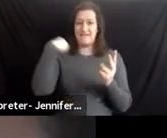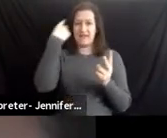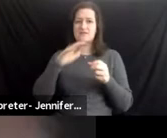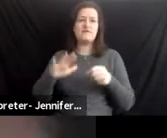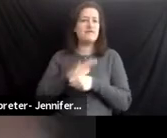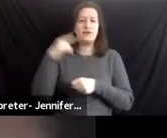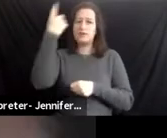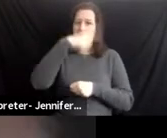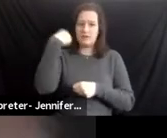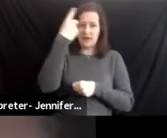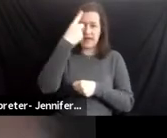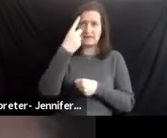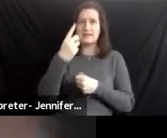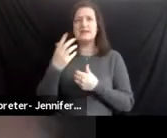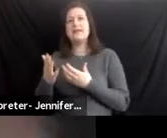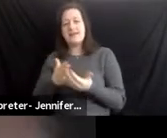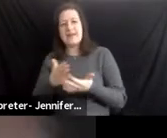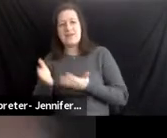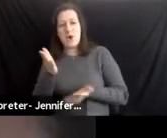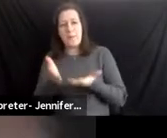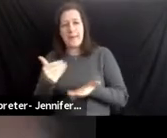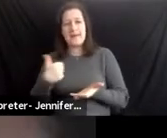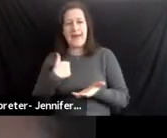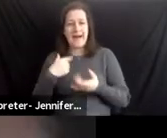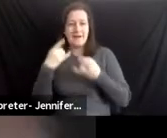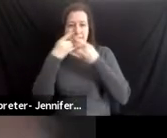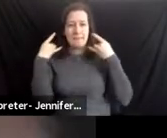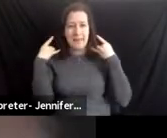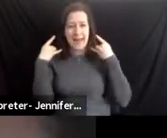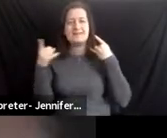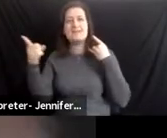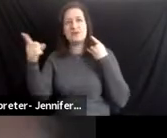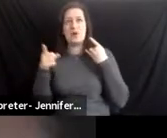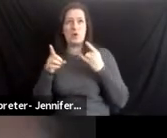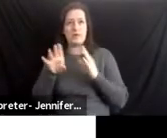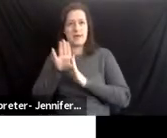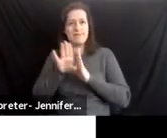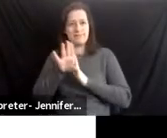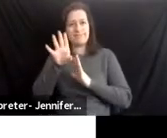when masked, and the communicator was the first patented design.